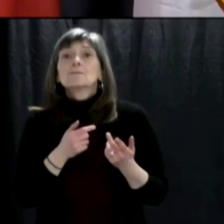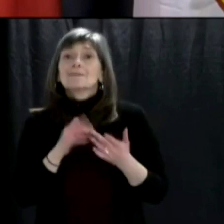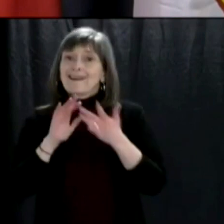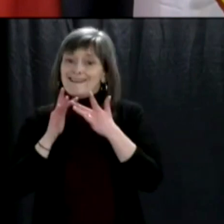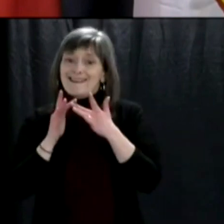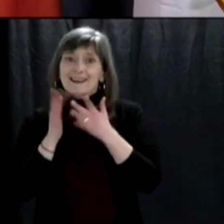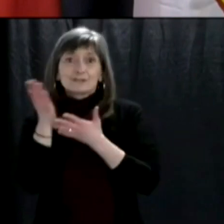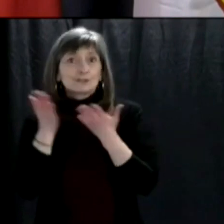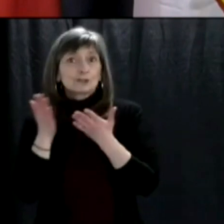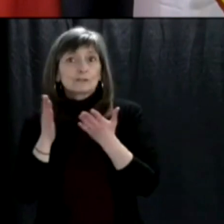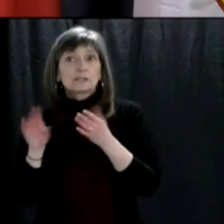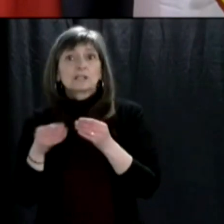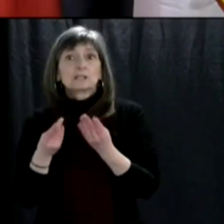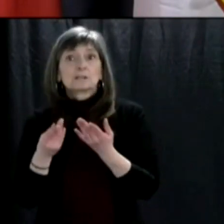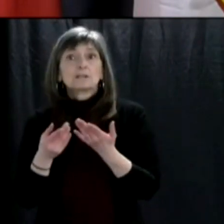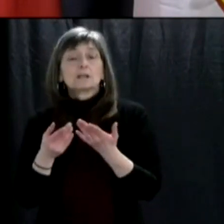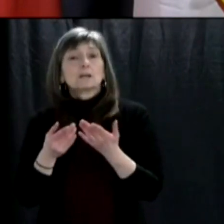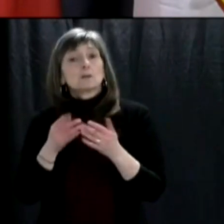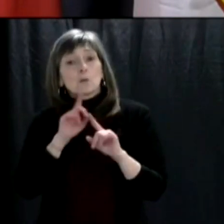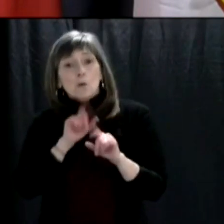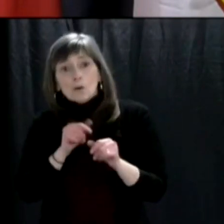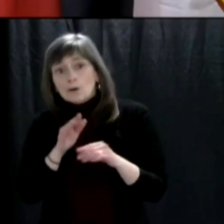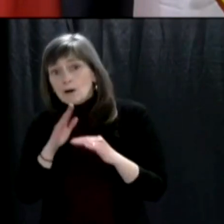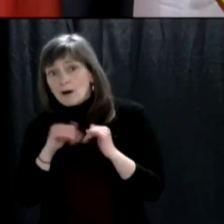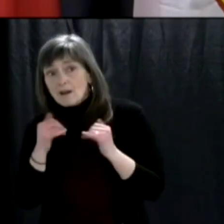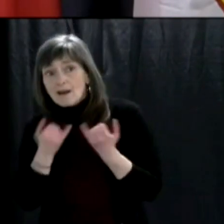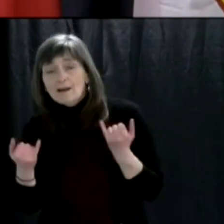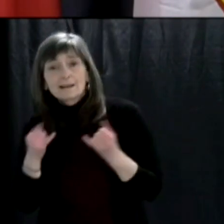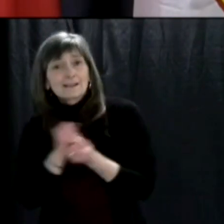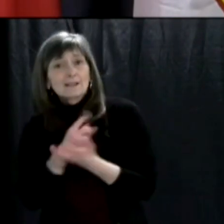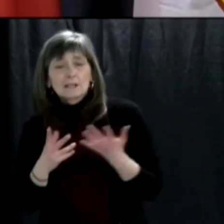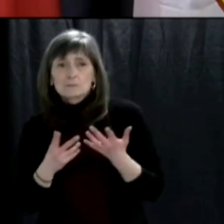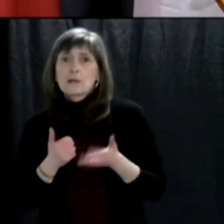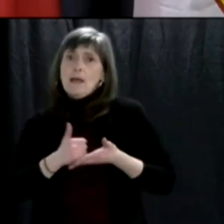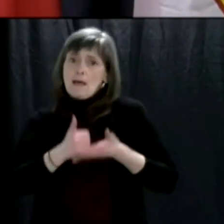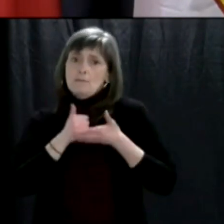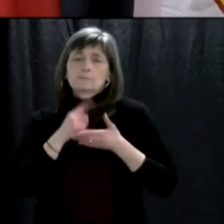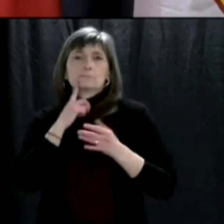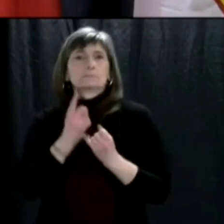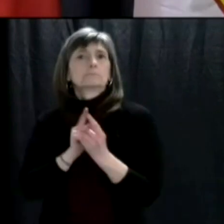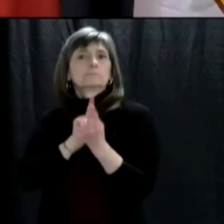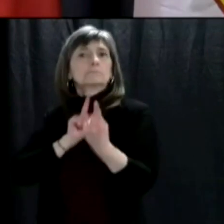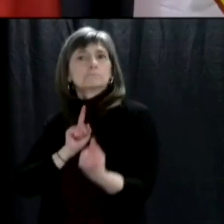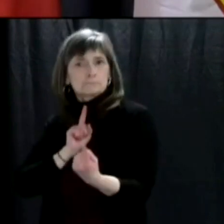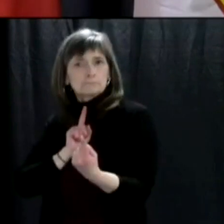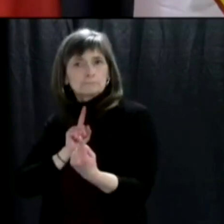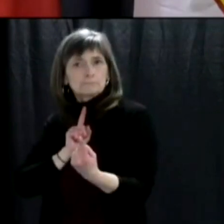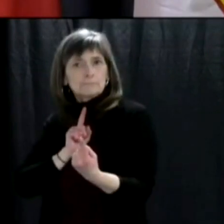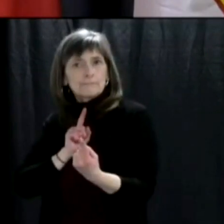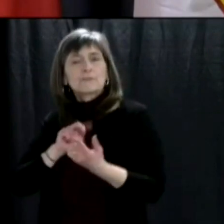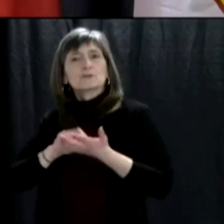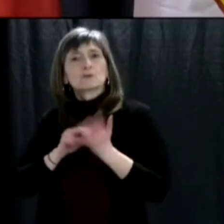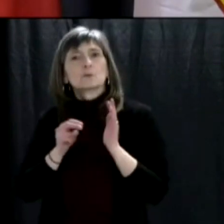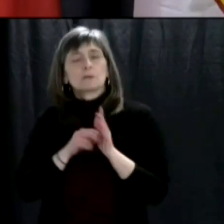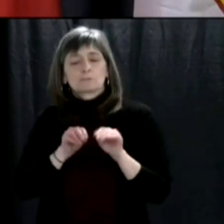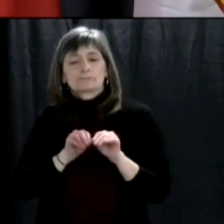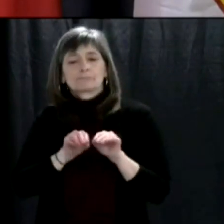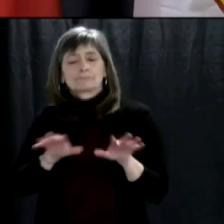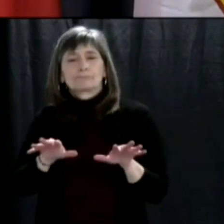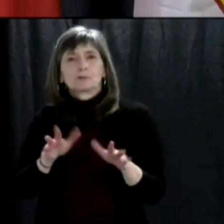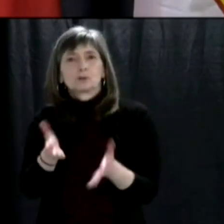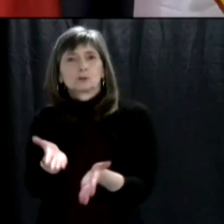online services that we can keep the social distance and the physical distance as required to help push back the spread of